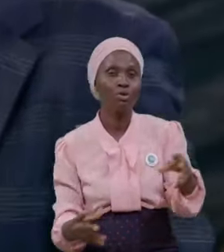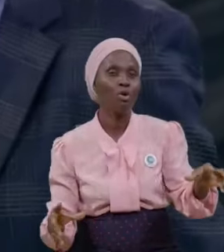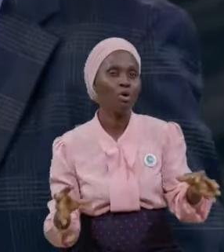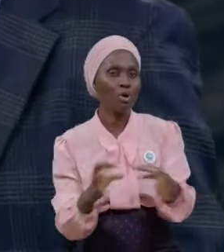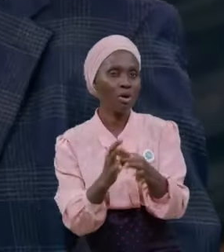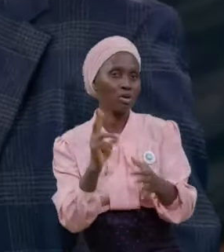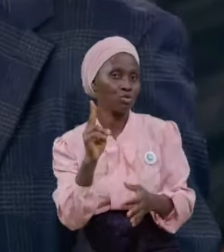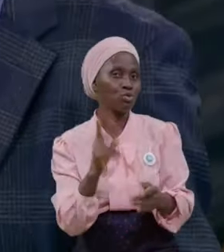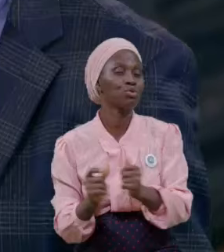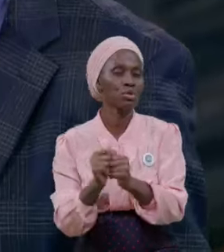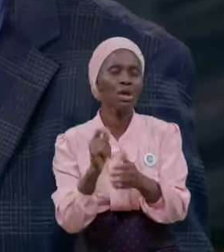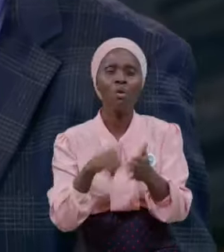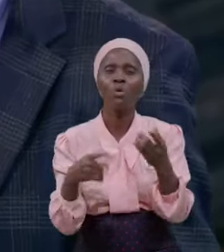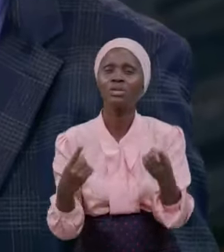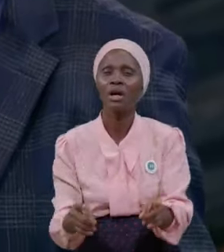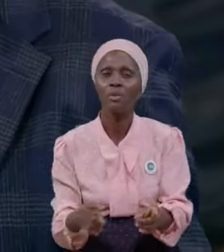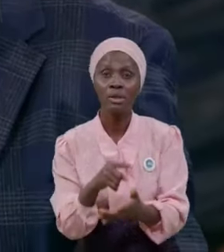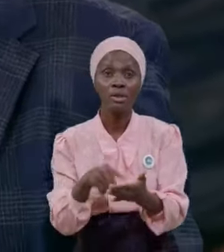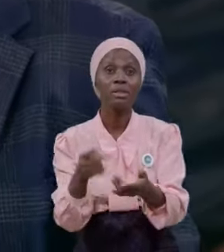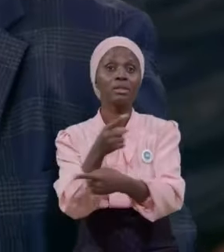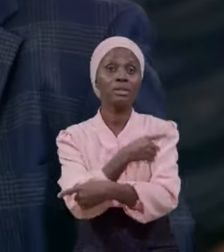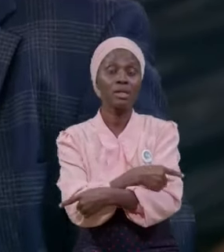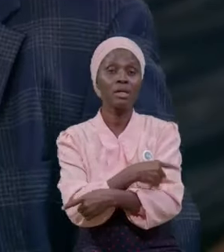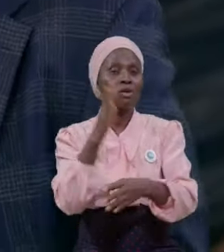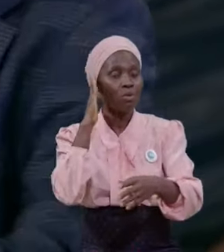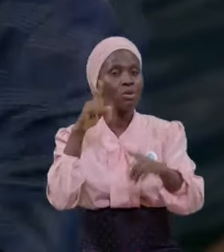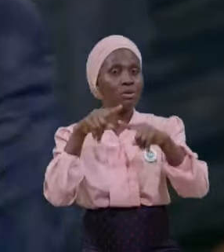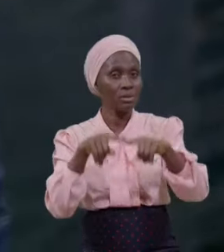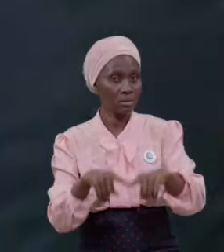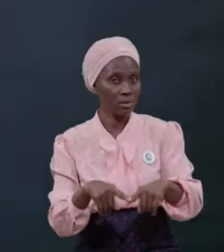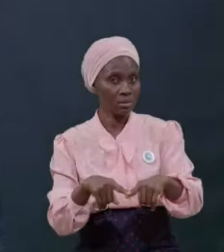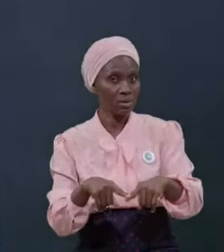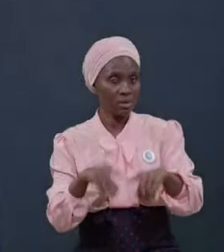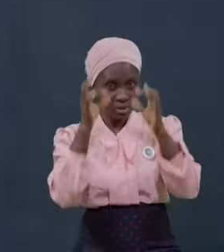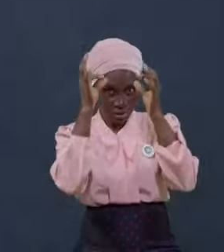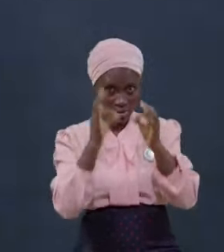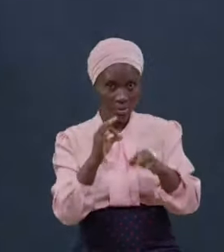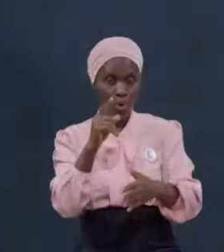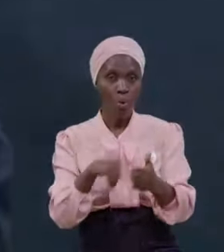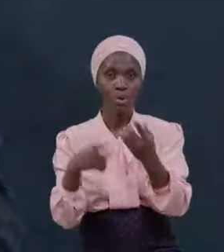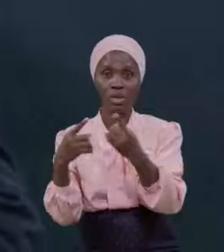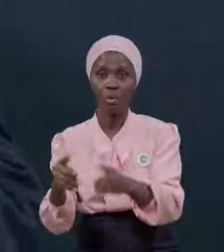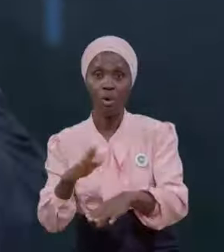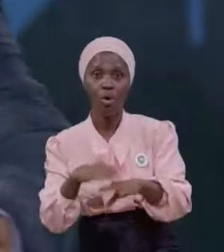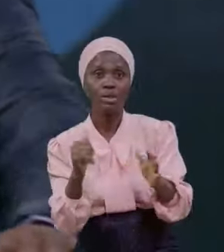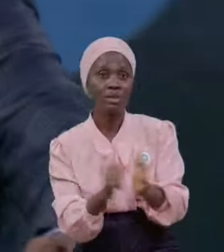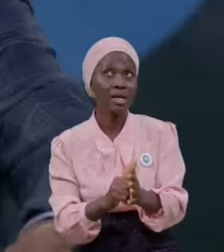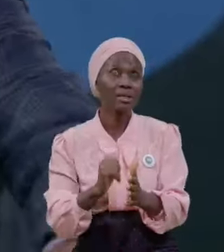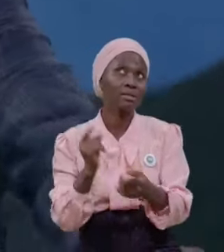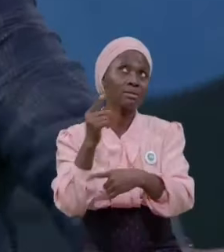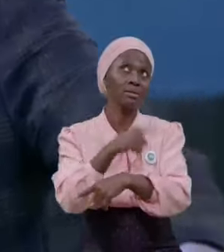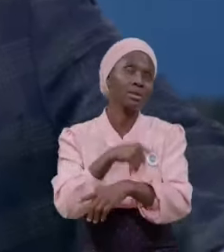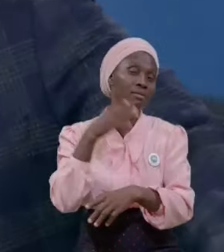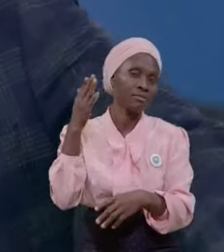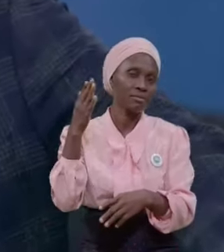determines what happens on that day. The topic, the Christian, this